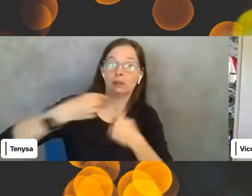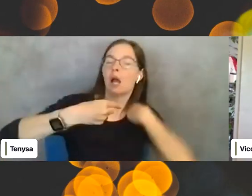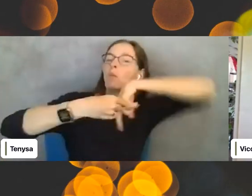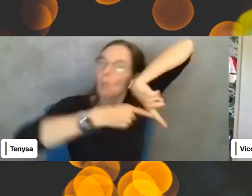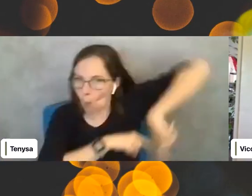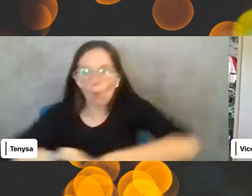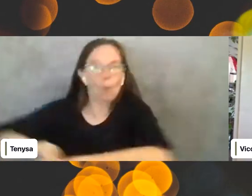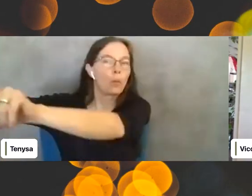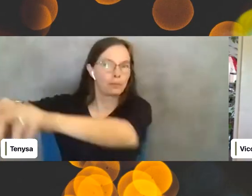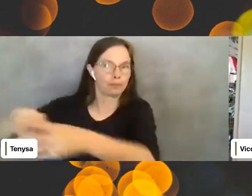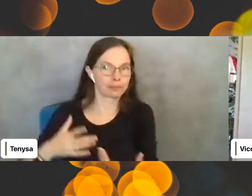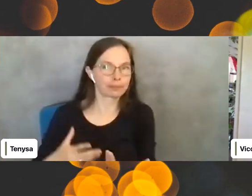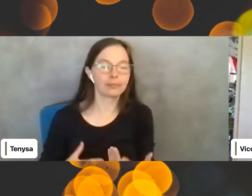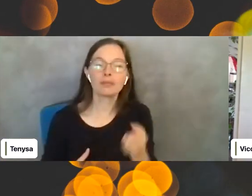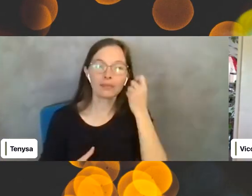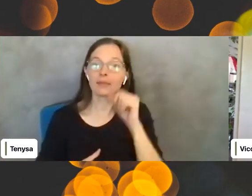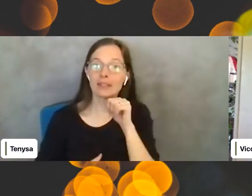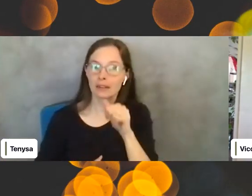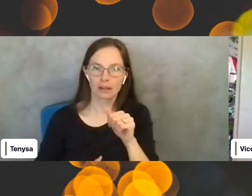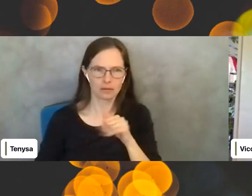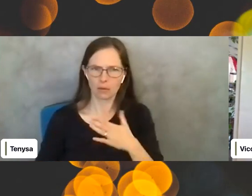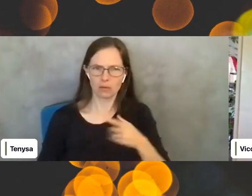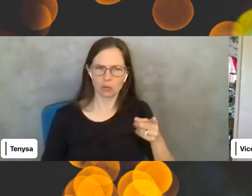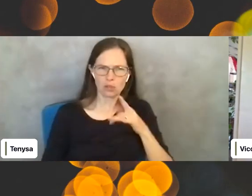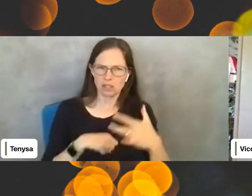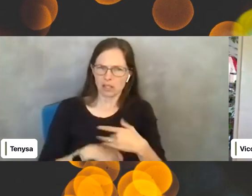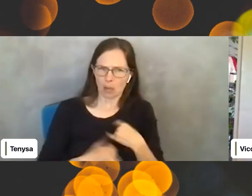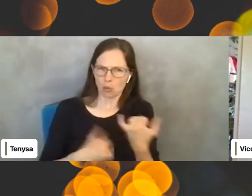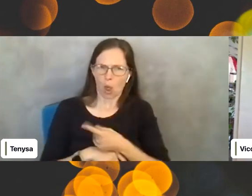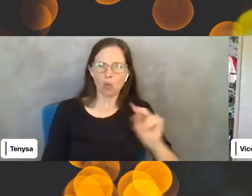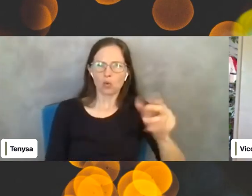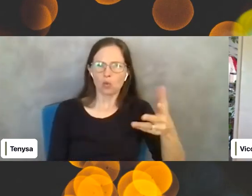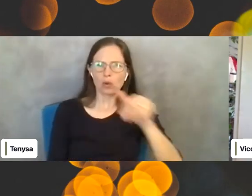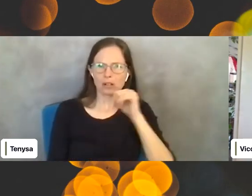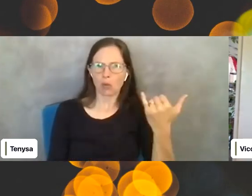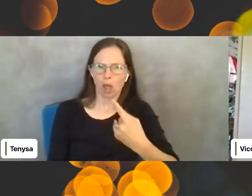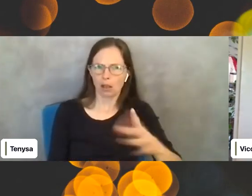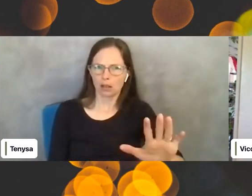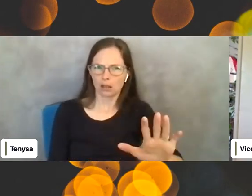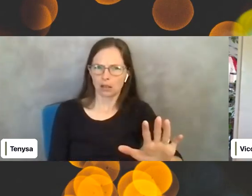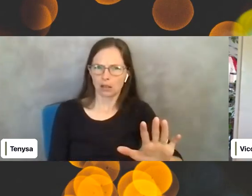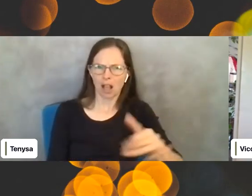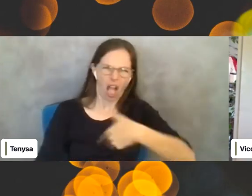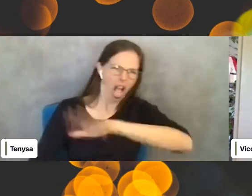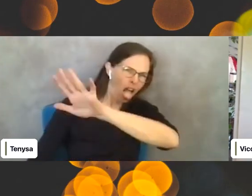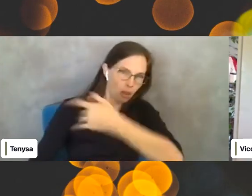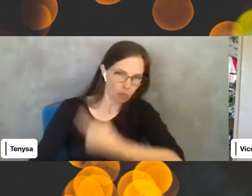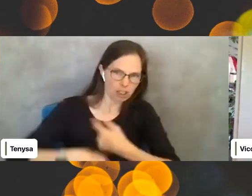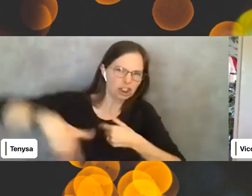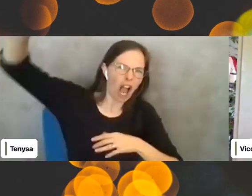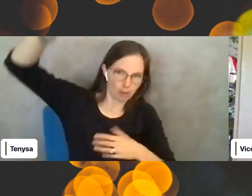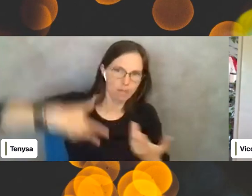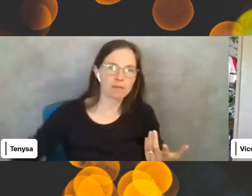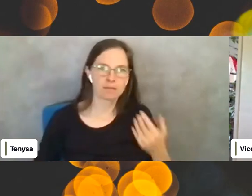away. Not my leg today, sir. Not my leg today. That's kind of like, get away from me.